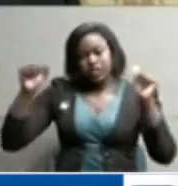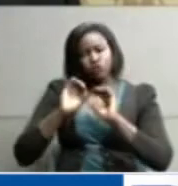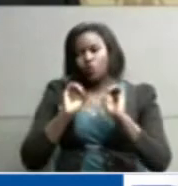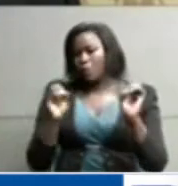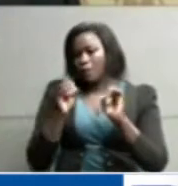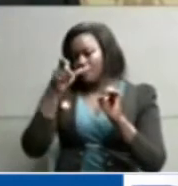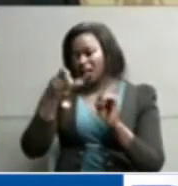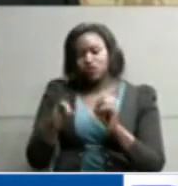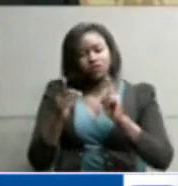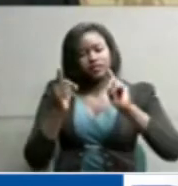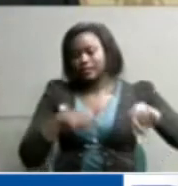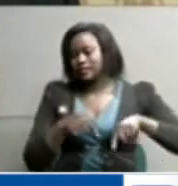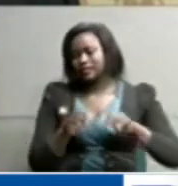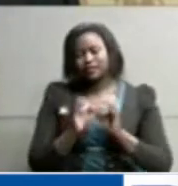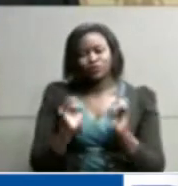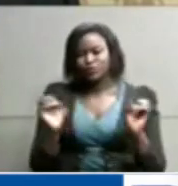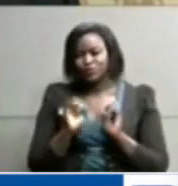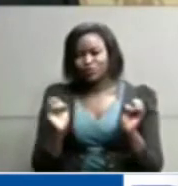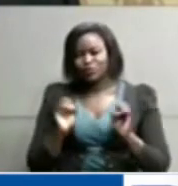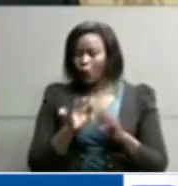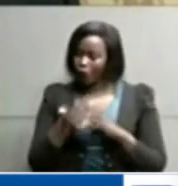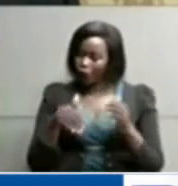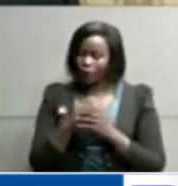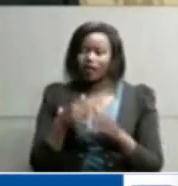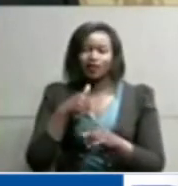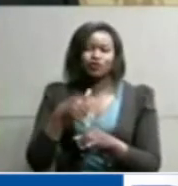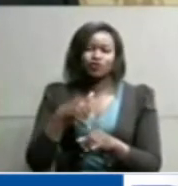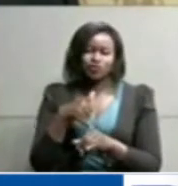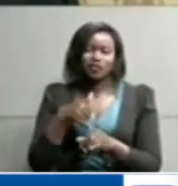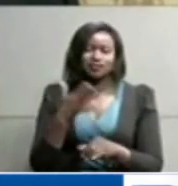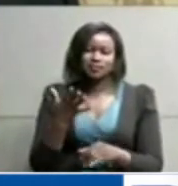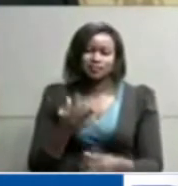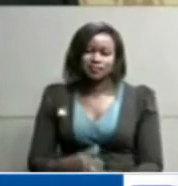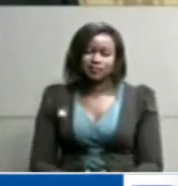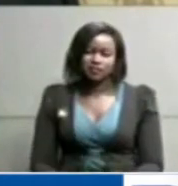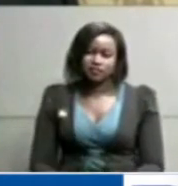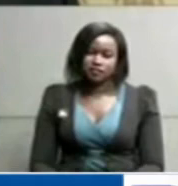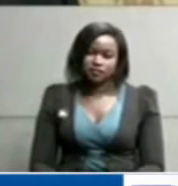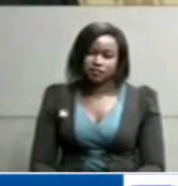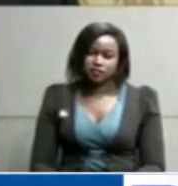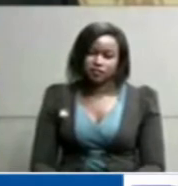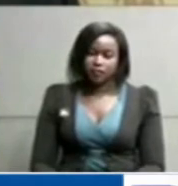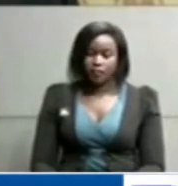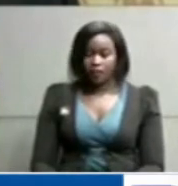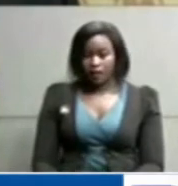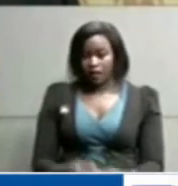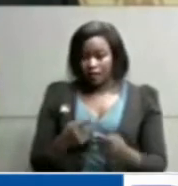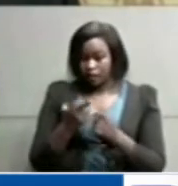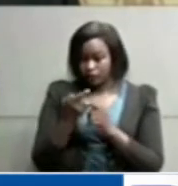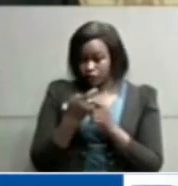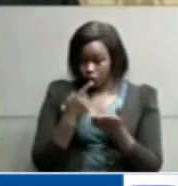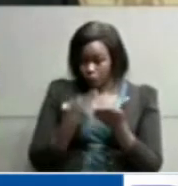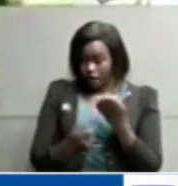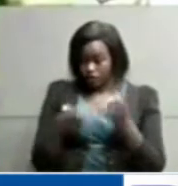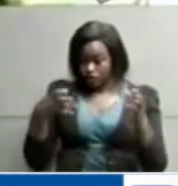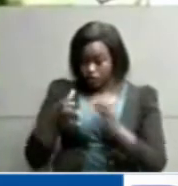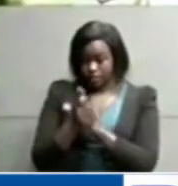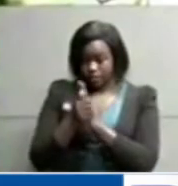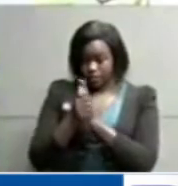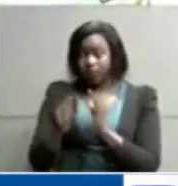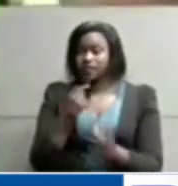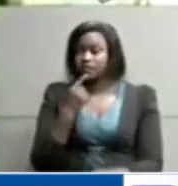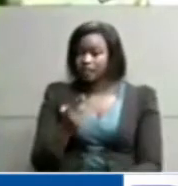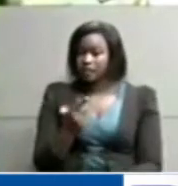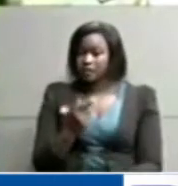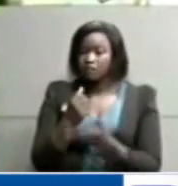them are equally distributed in the country. Yeah. No, from what the experts are saying, because if they say the